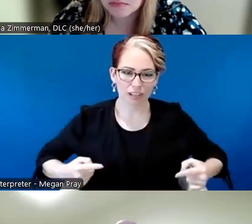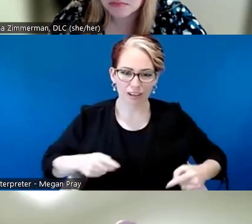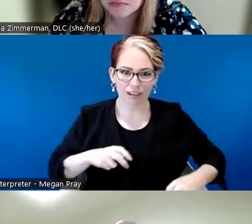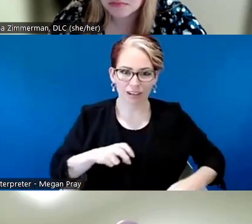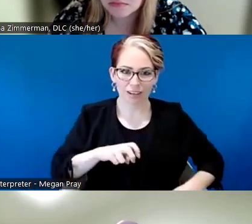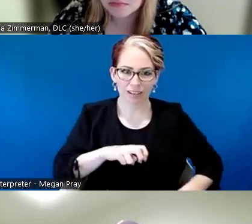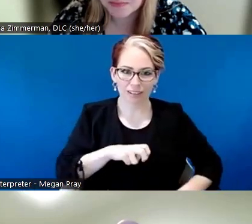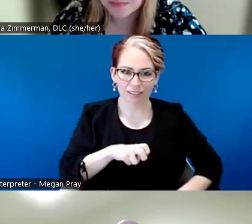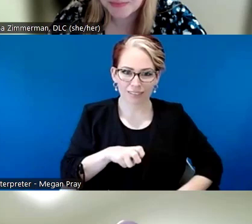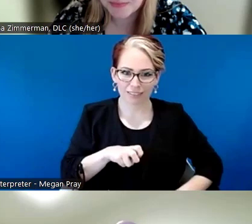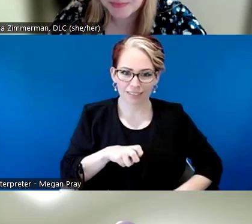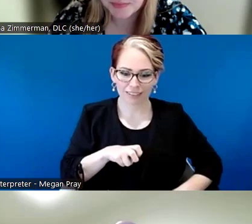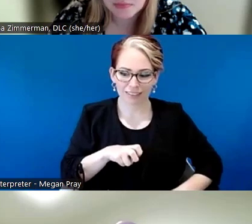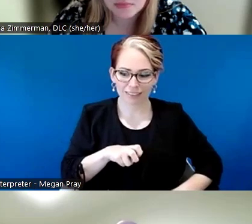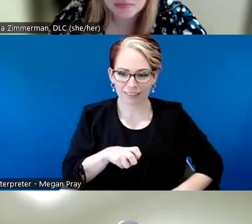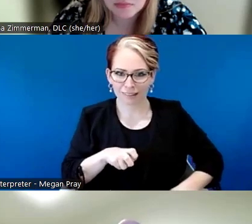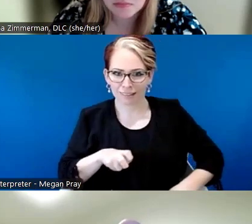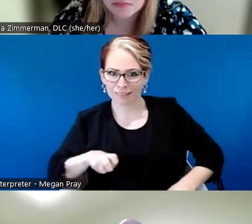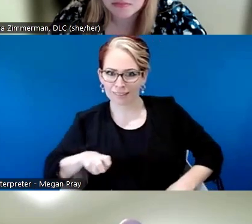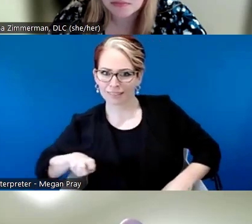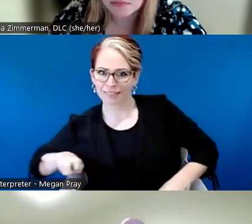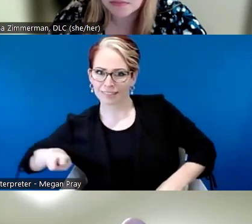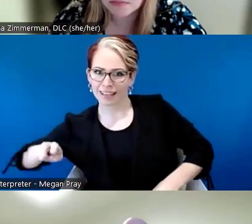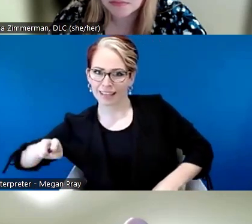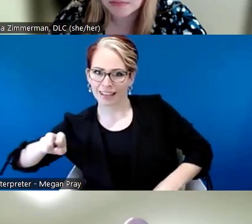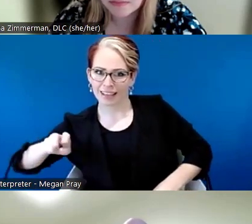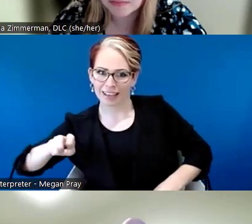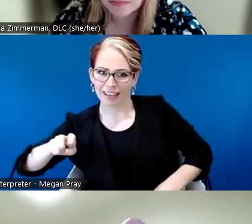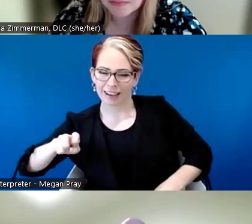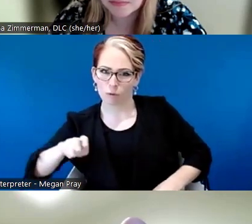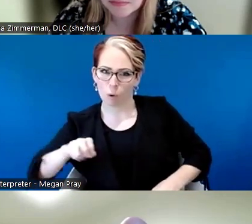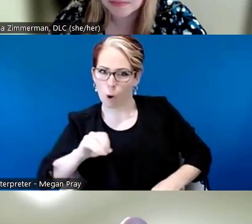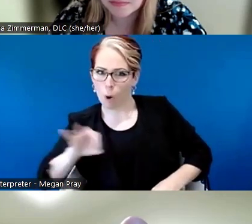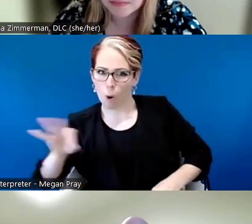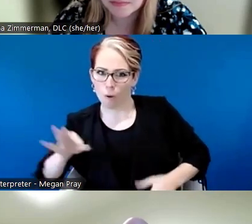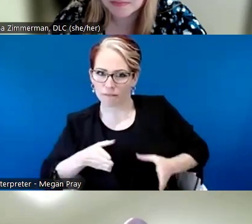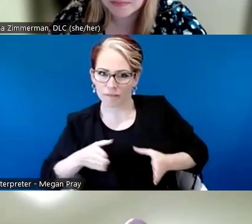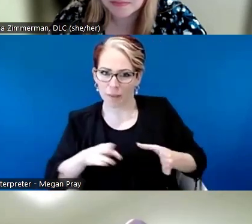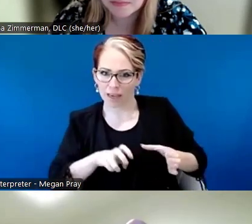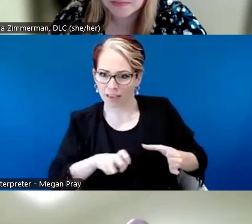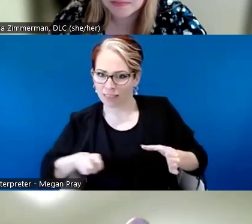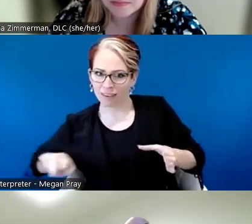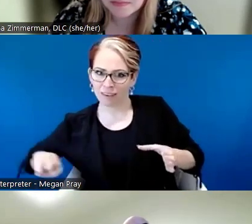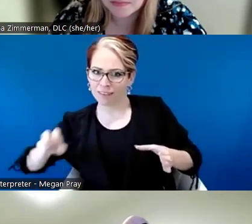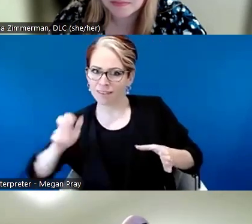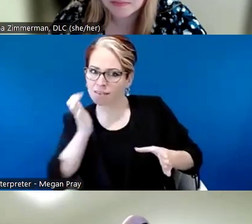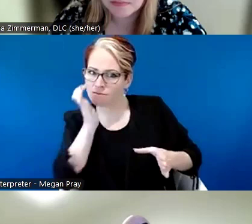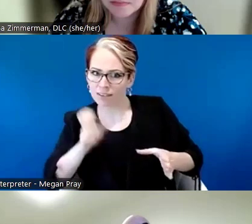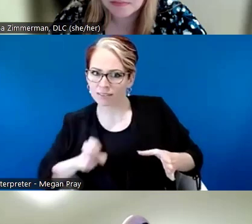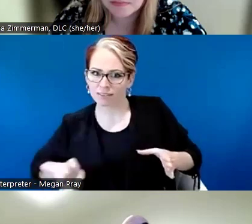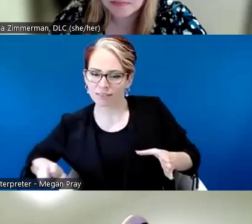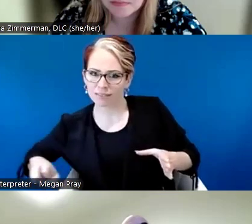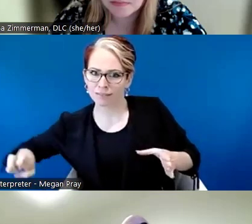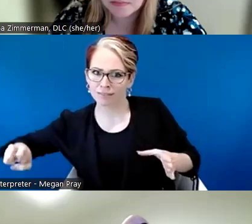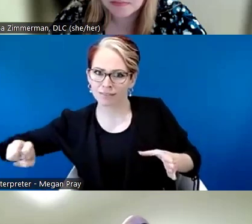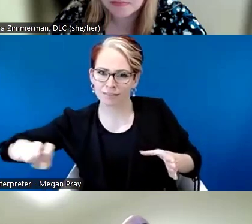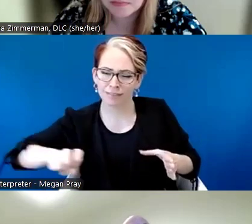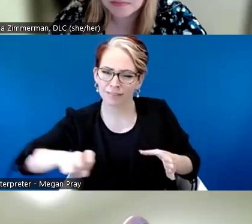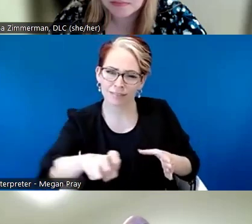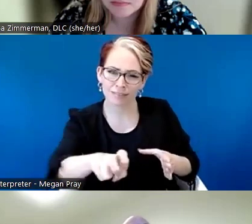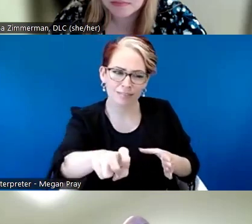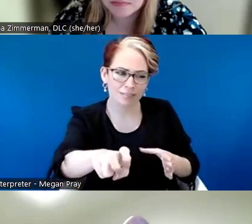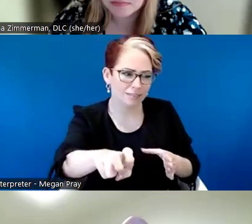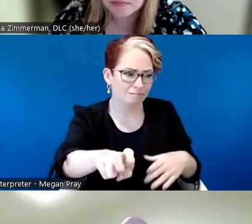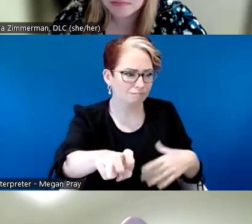to leave the path of travel. And as you can see on the right there, there's some grass, and